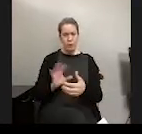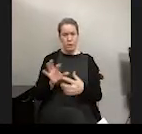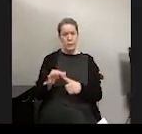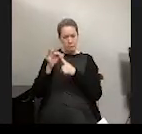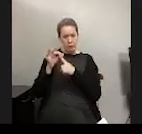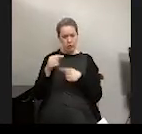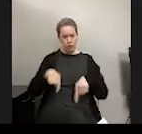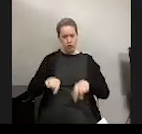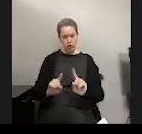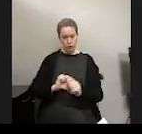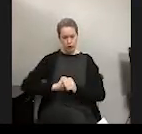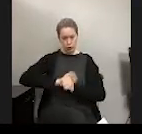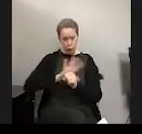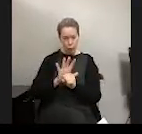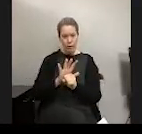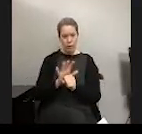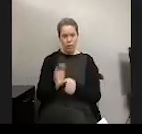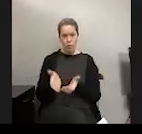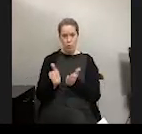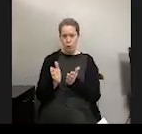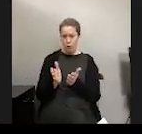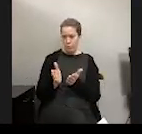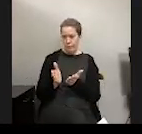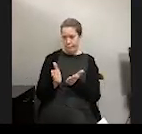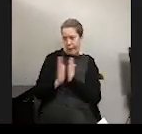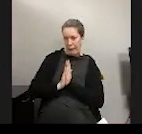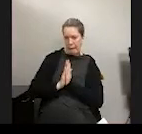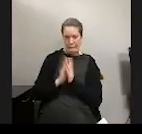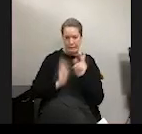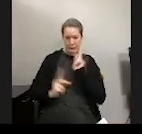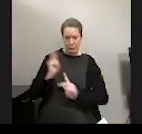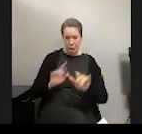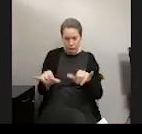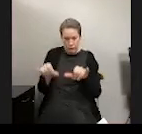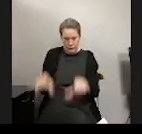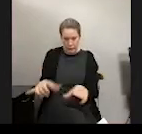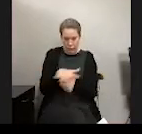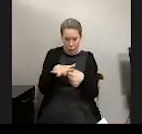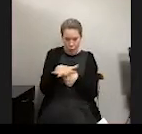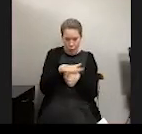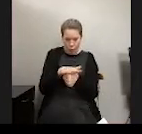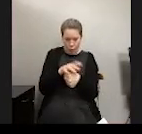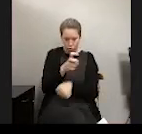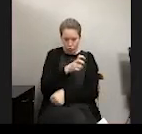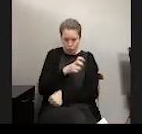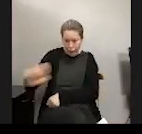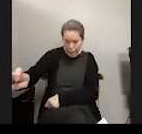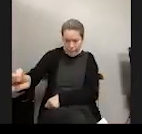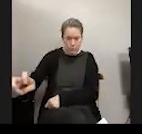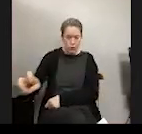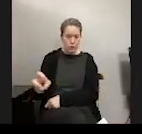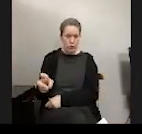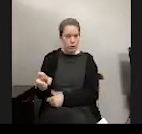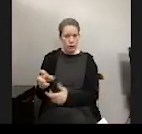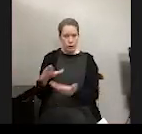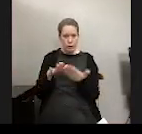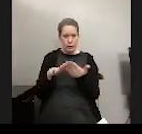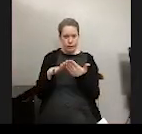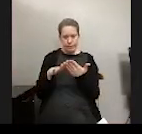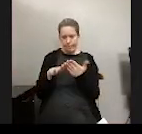to stay local, to you know, stay within their own communities and not travel across the city.